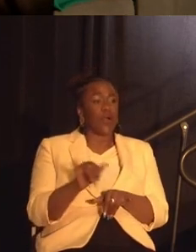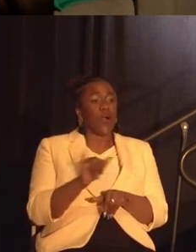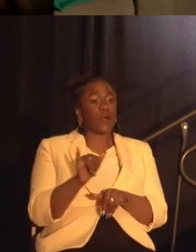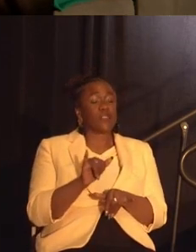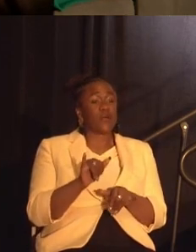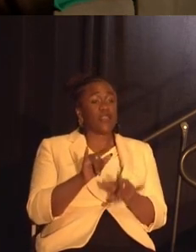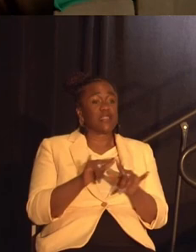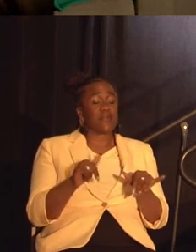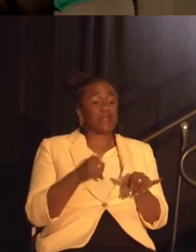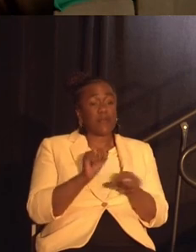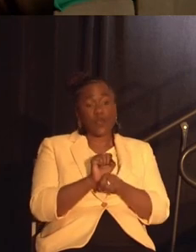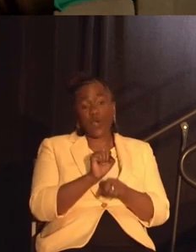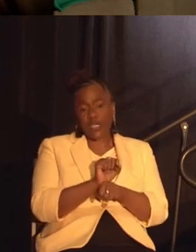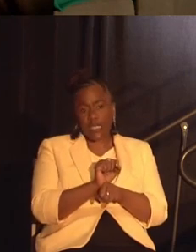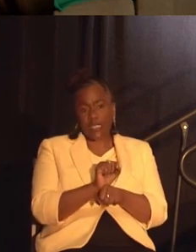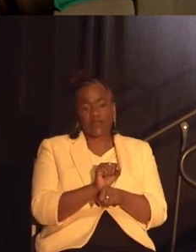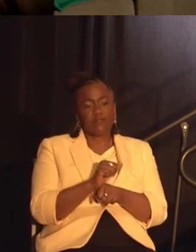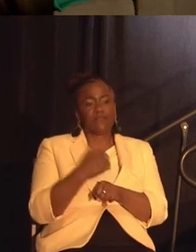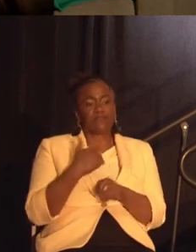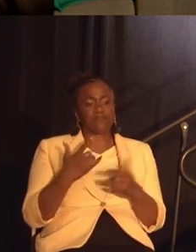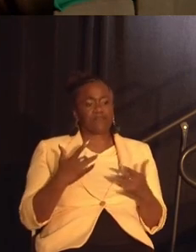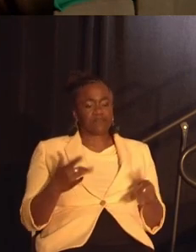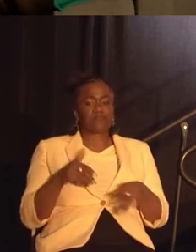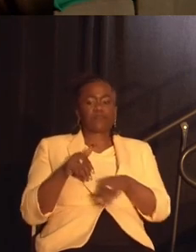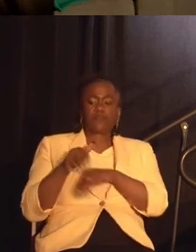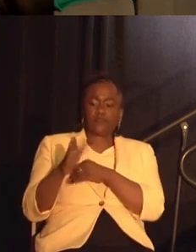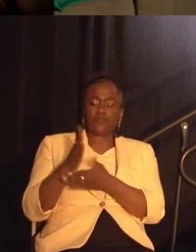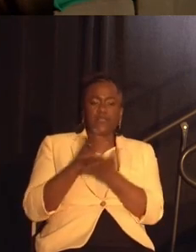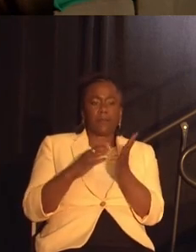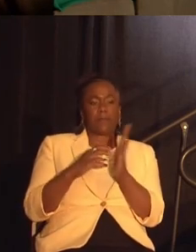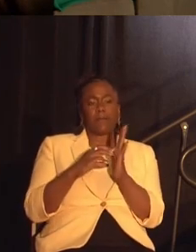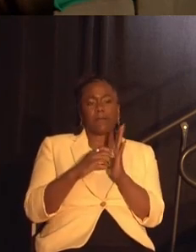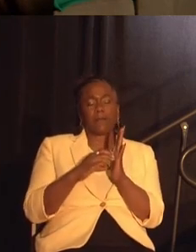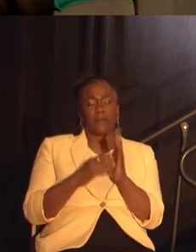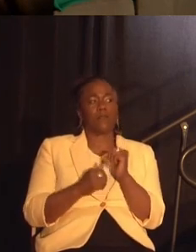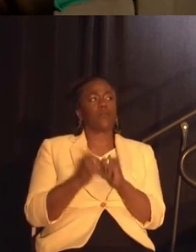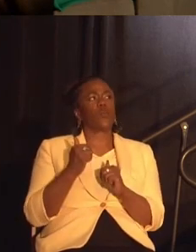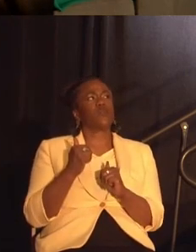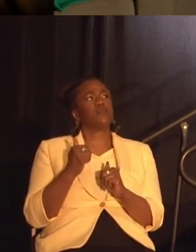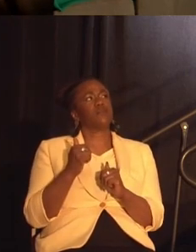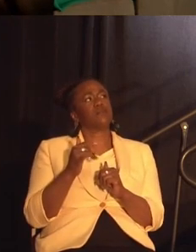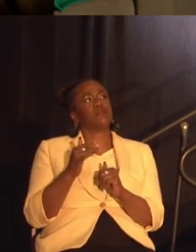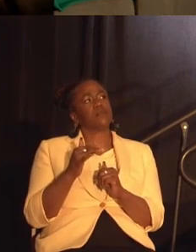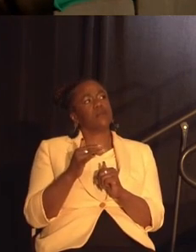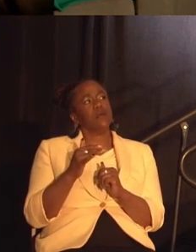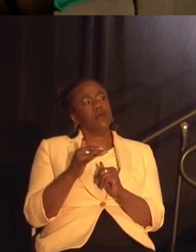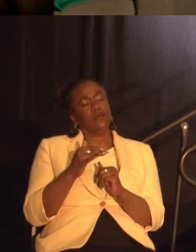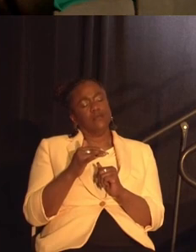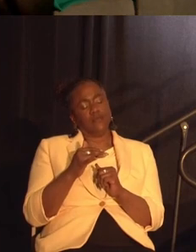working, I do send passages, especially most,